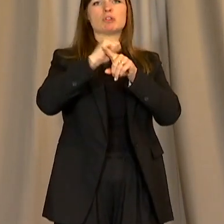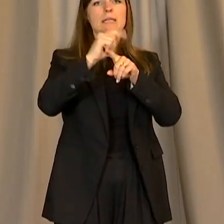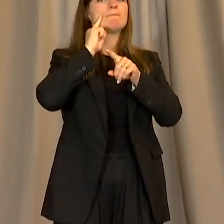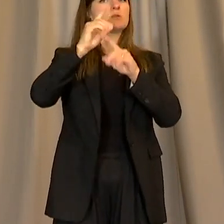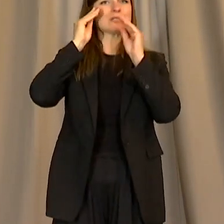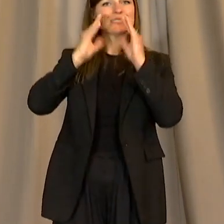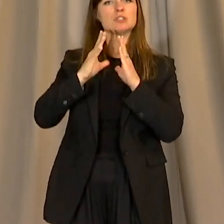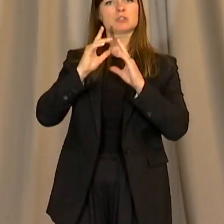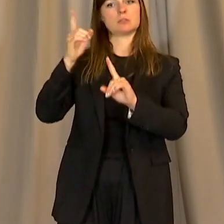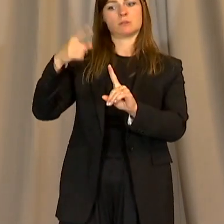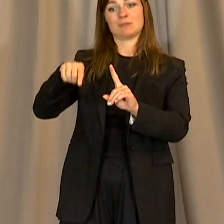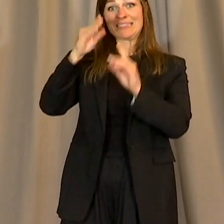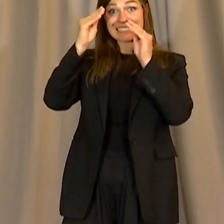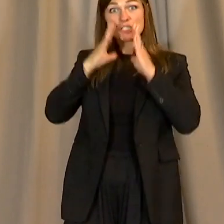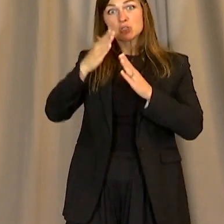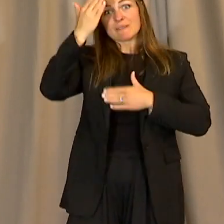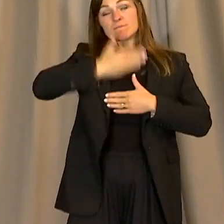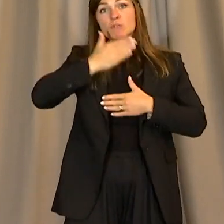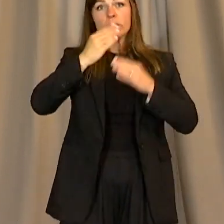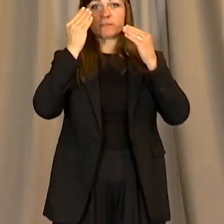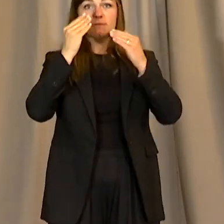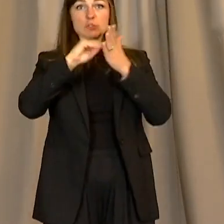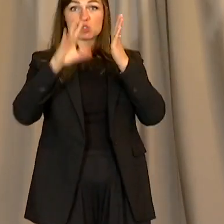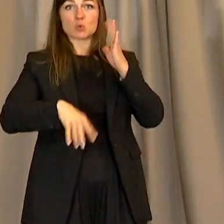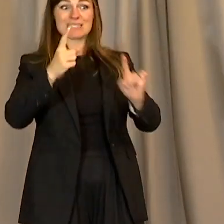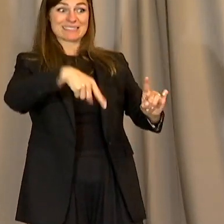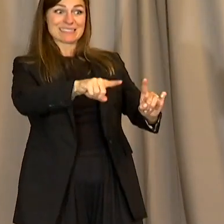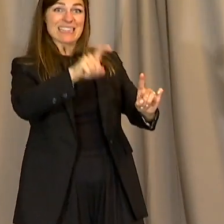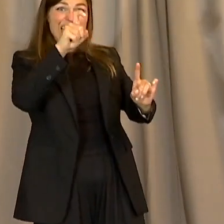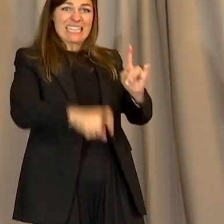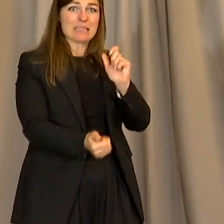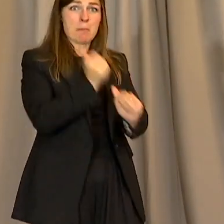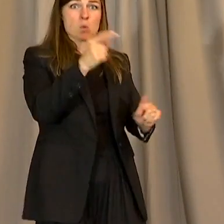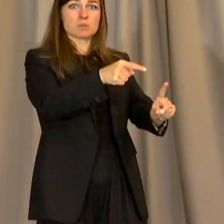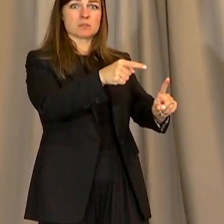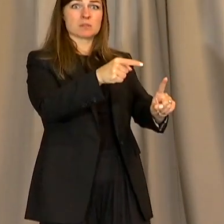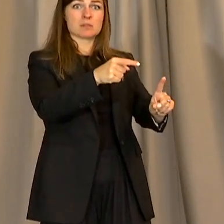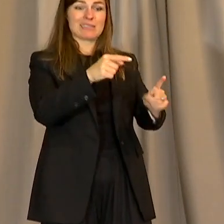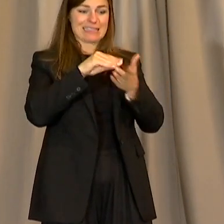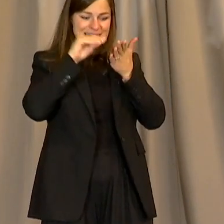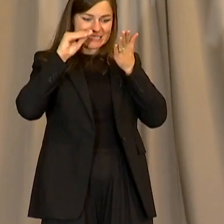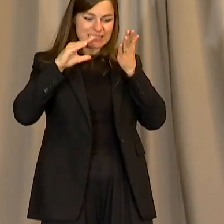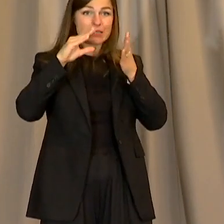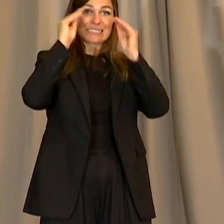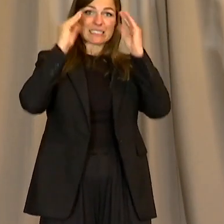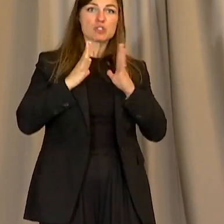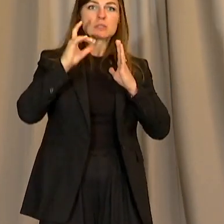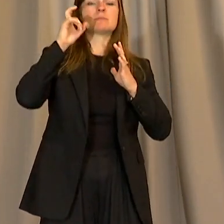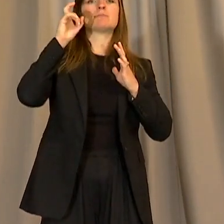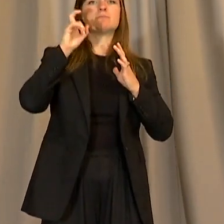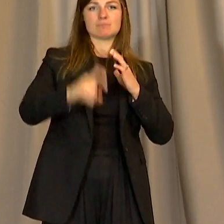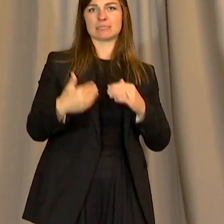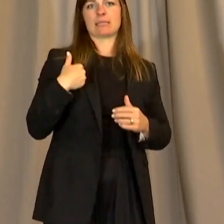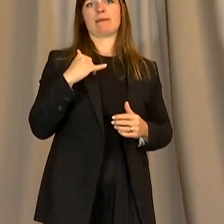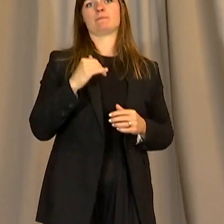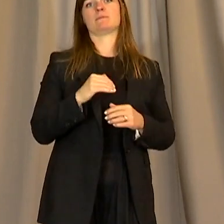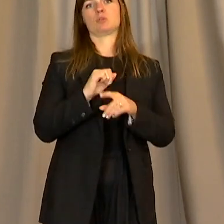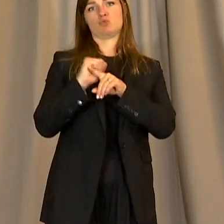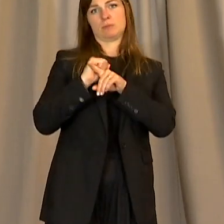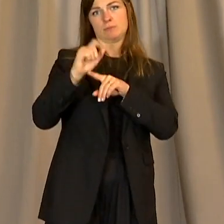are in front of the students who need the most need to have. Thank you.